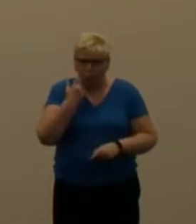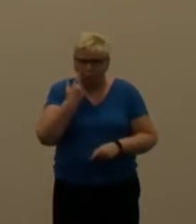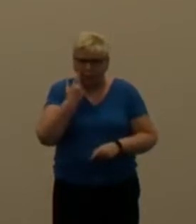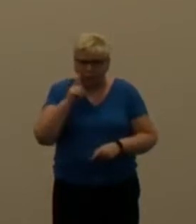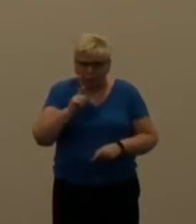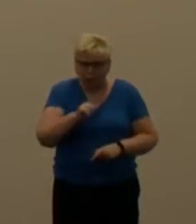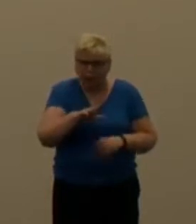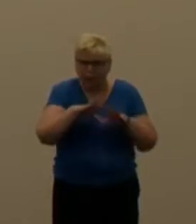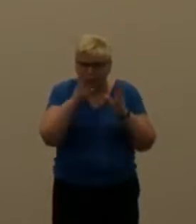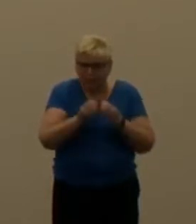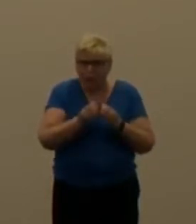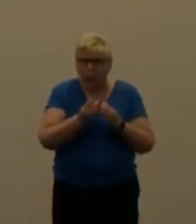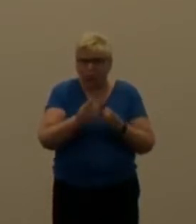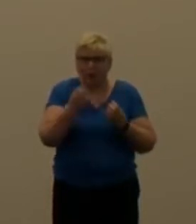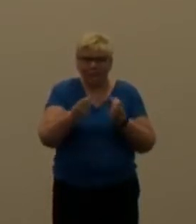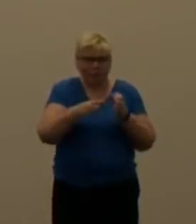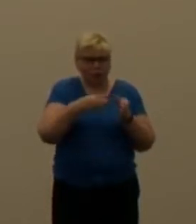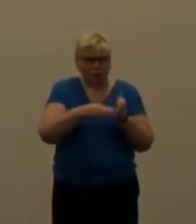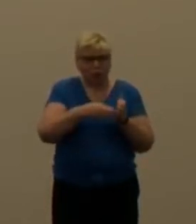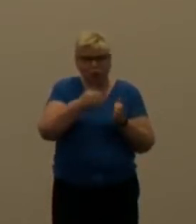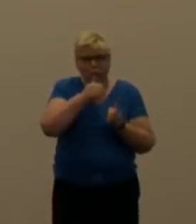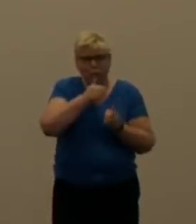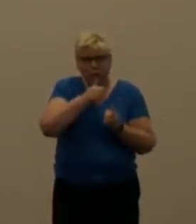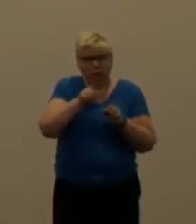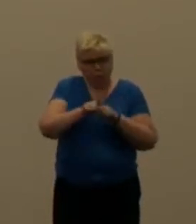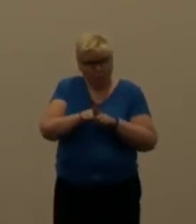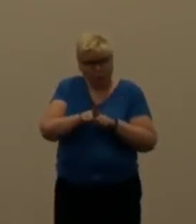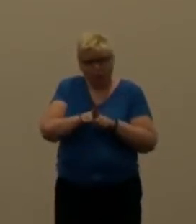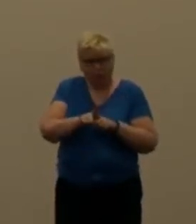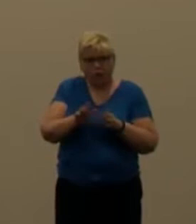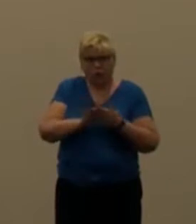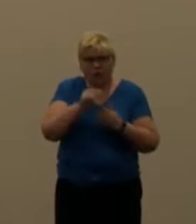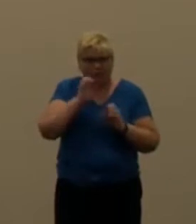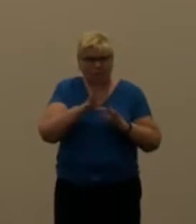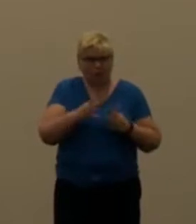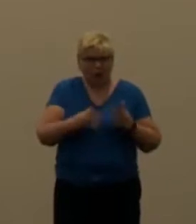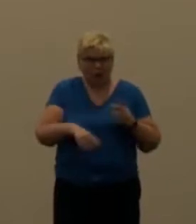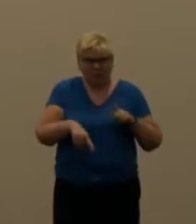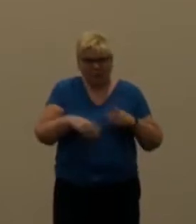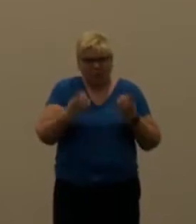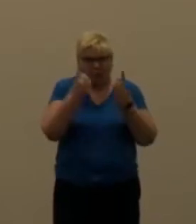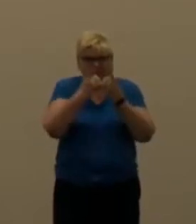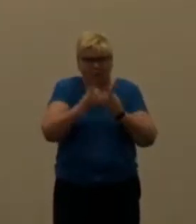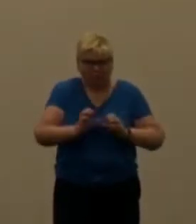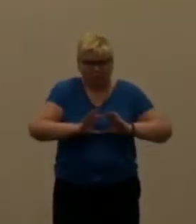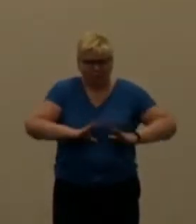And we have the Azure artifacts, so it's basically a folder where we can put stuff, let's say, in it.